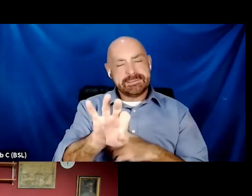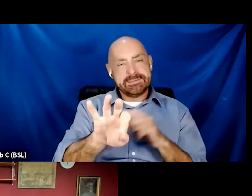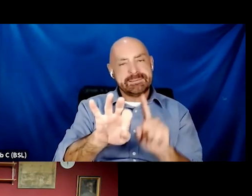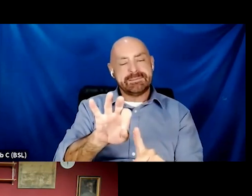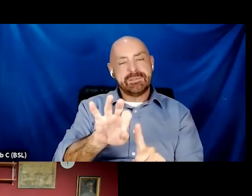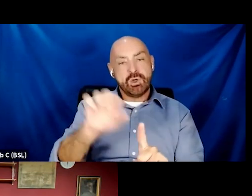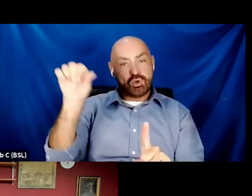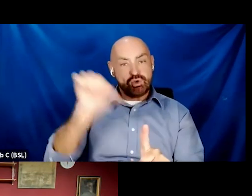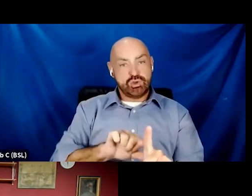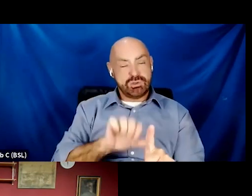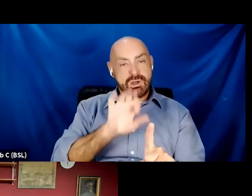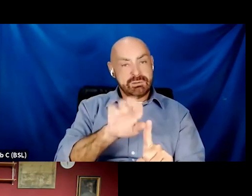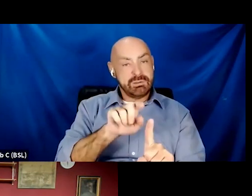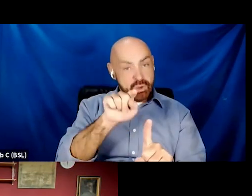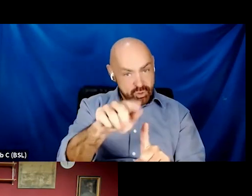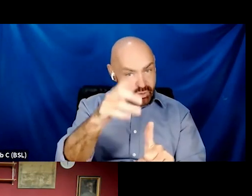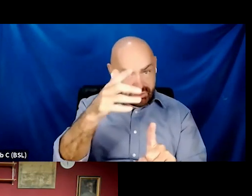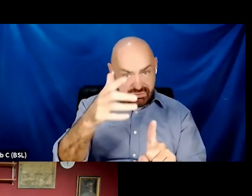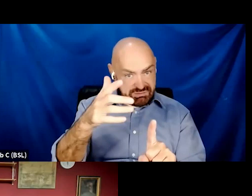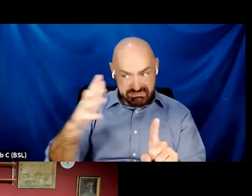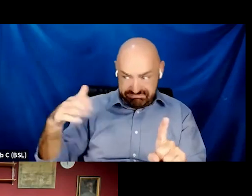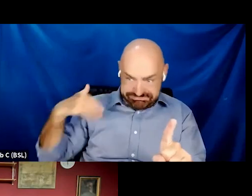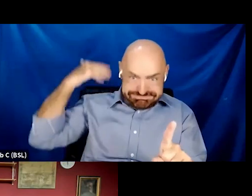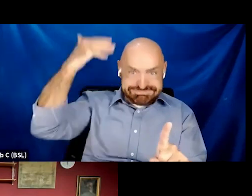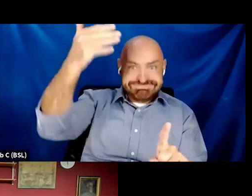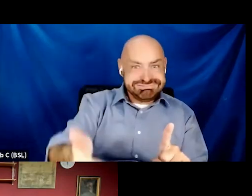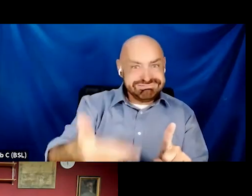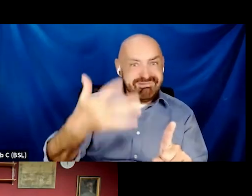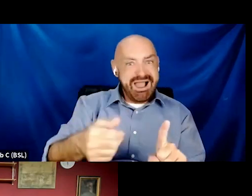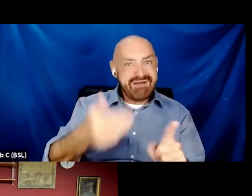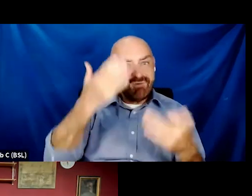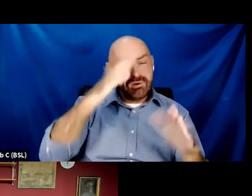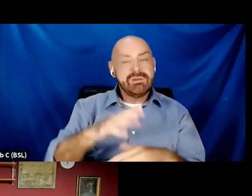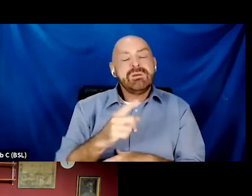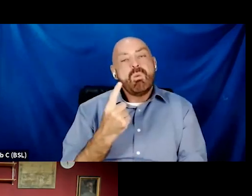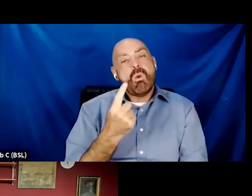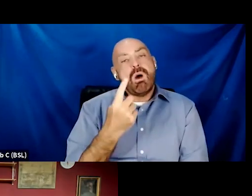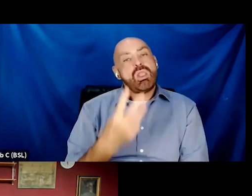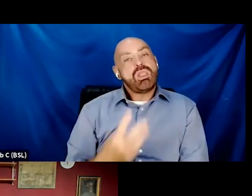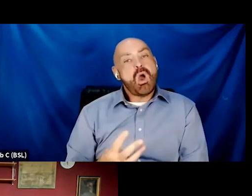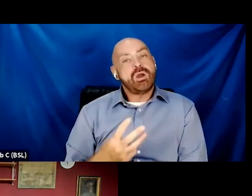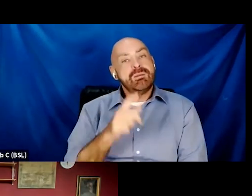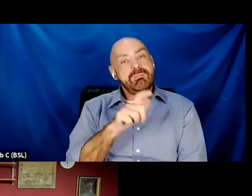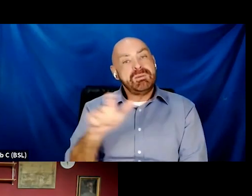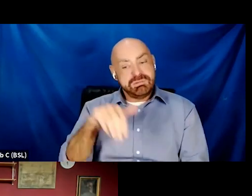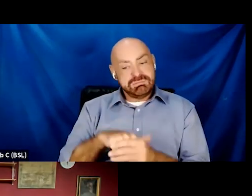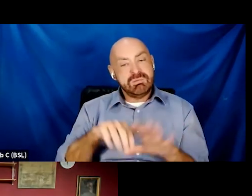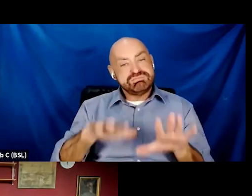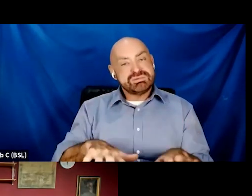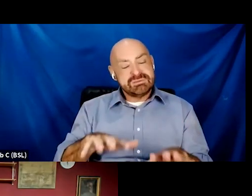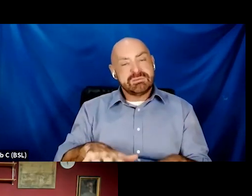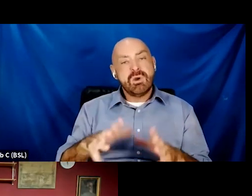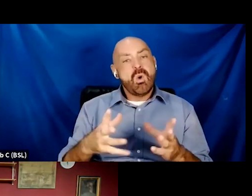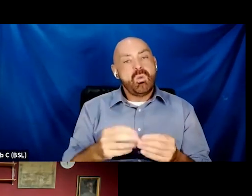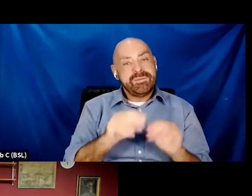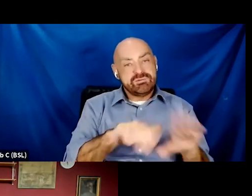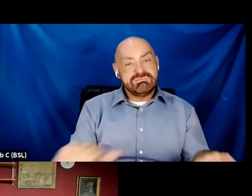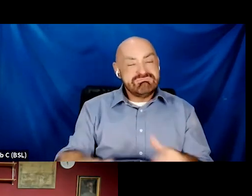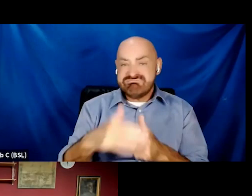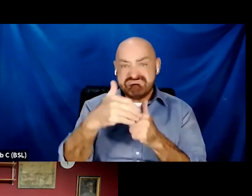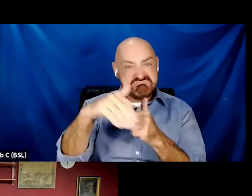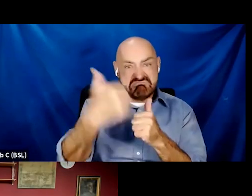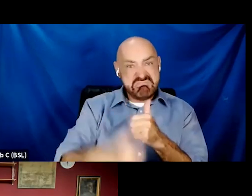of, do you ever have a holiday? Because a third of the population, more with children, never have a holiday